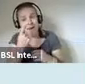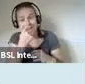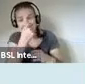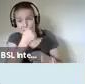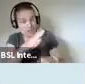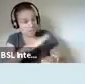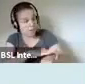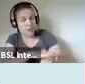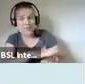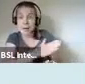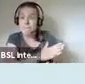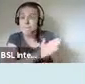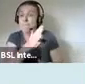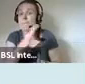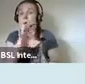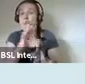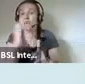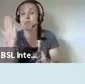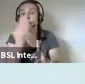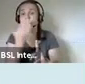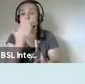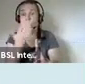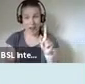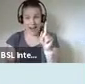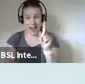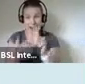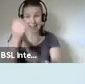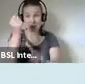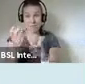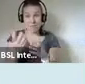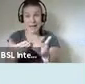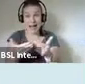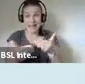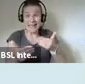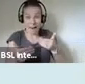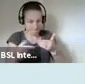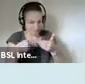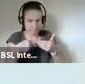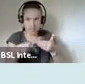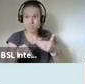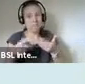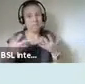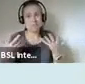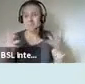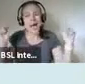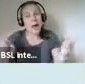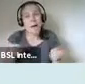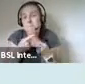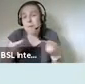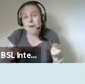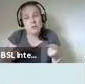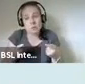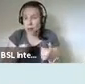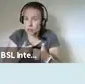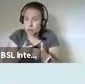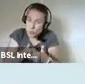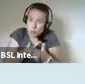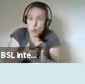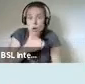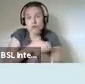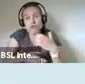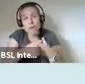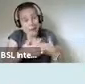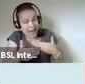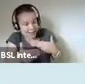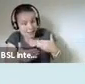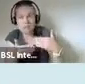children reach primary schools, achievement gaps are really, really difficult or nearly impossible to overcome and